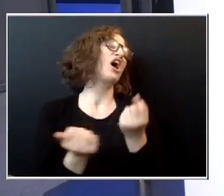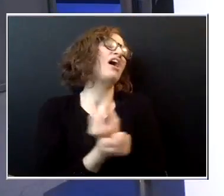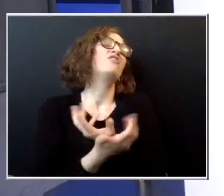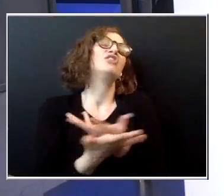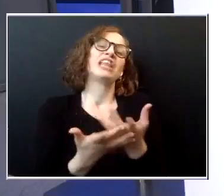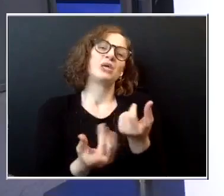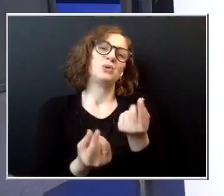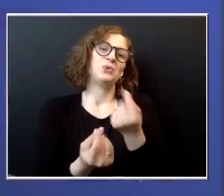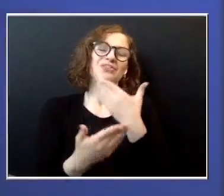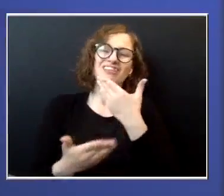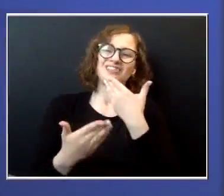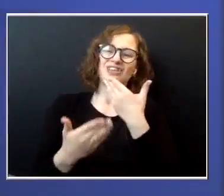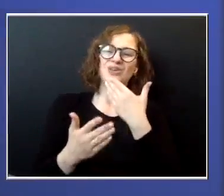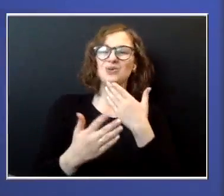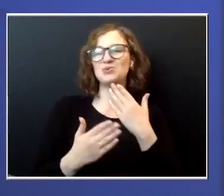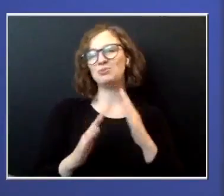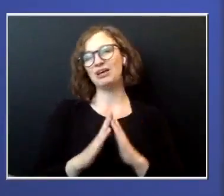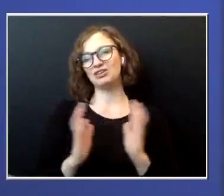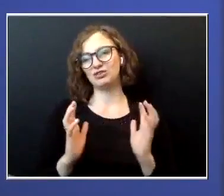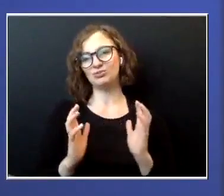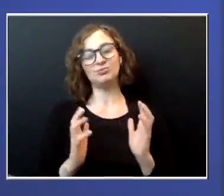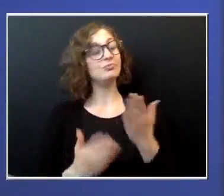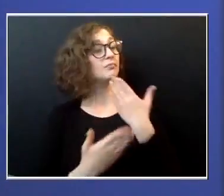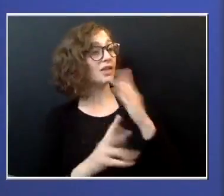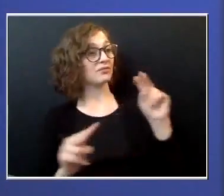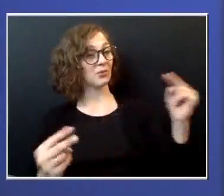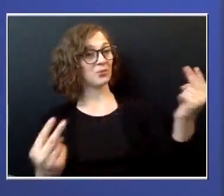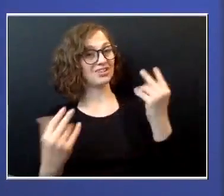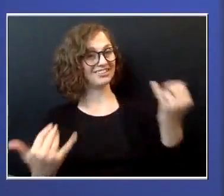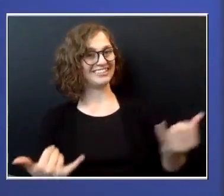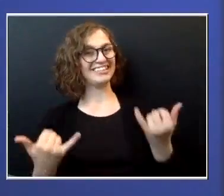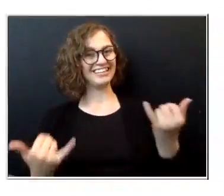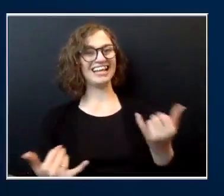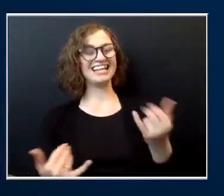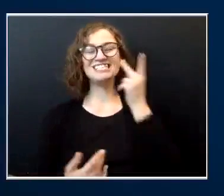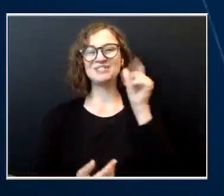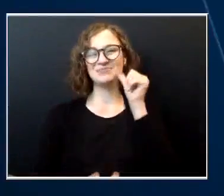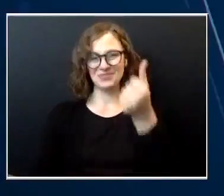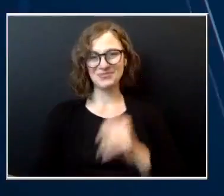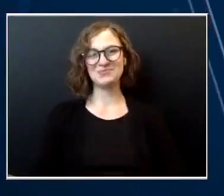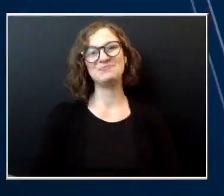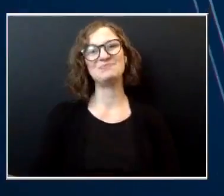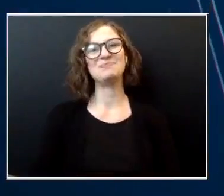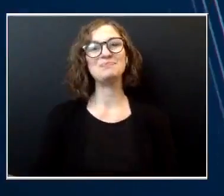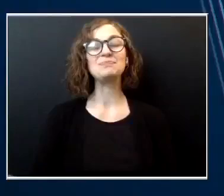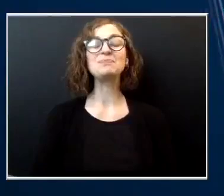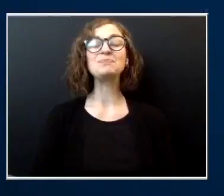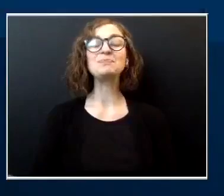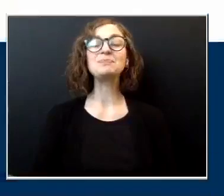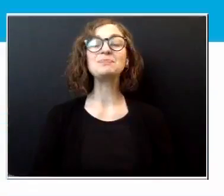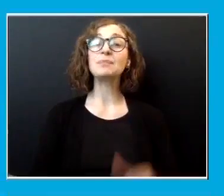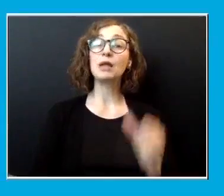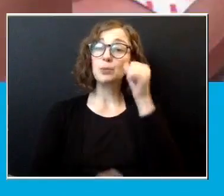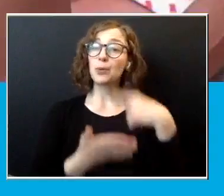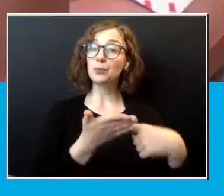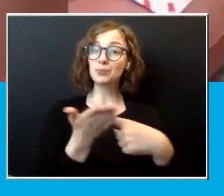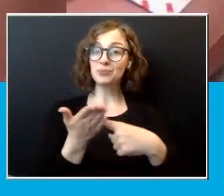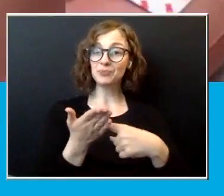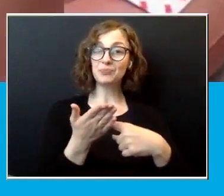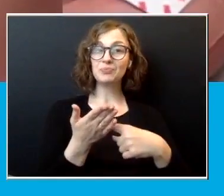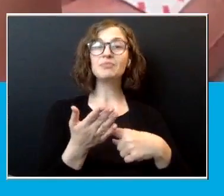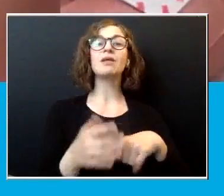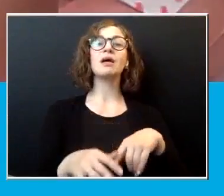pleasure. Thanks to all of our viewers also for being with us today. We'll see you back here tomorrow. Coming up tomorrow on the Morning Medical Update. Little